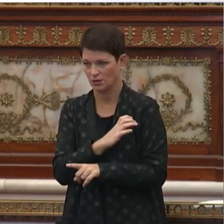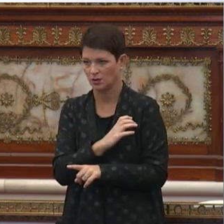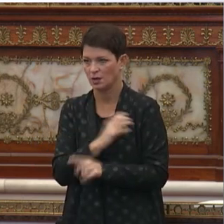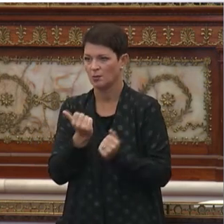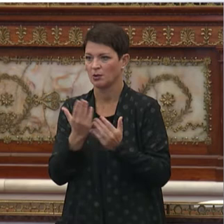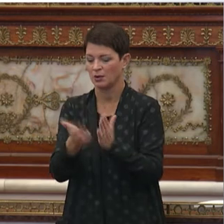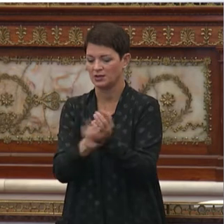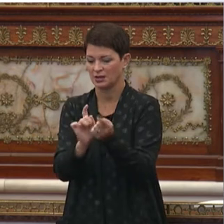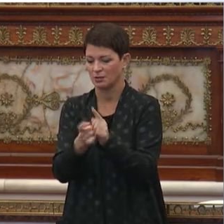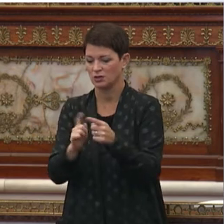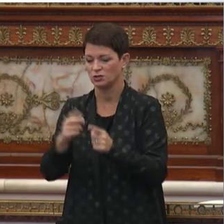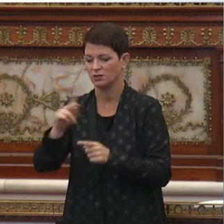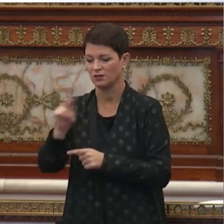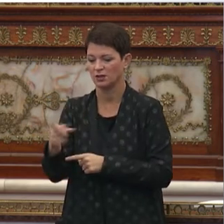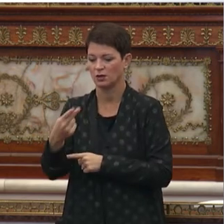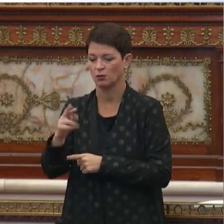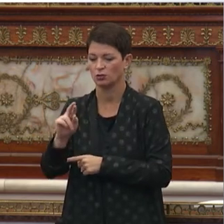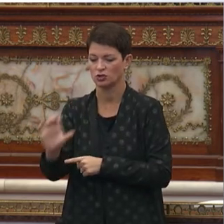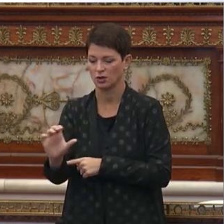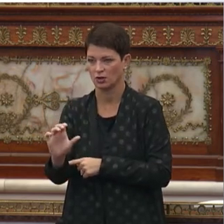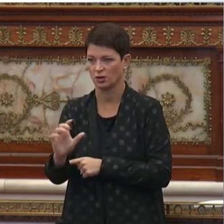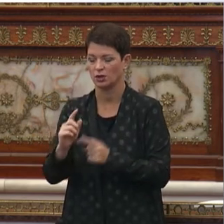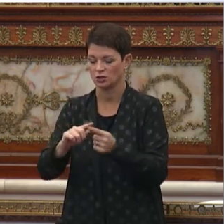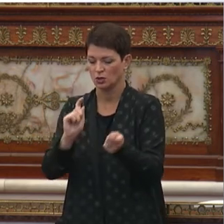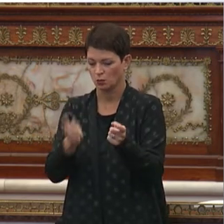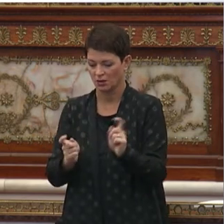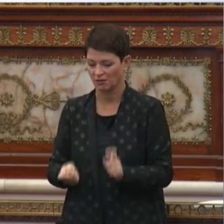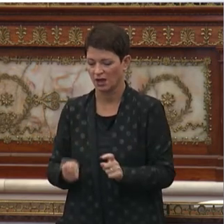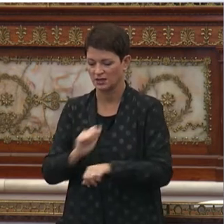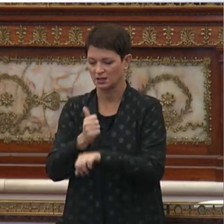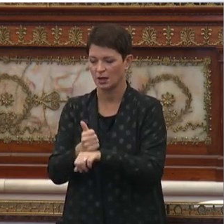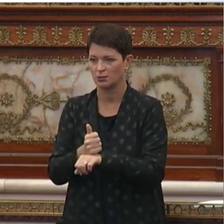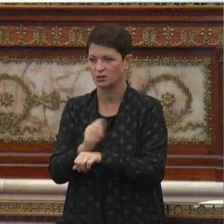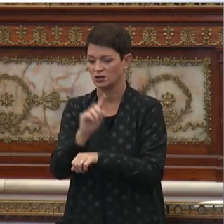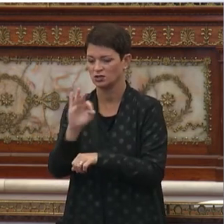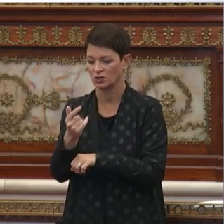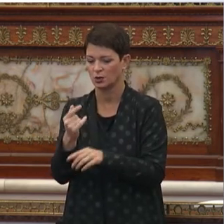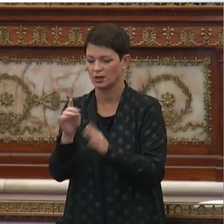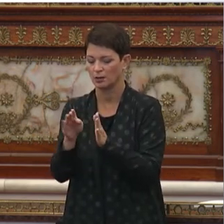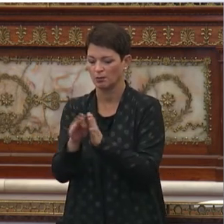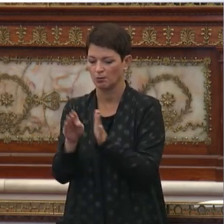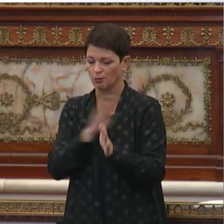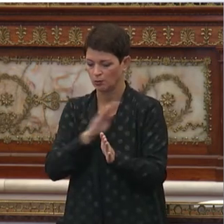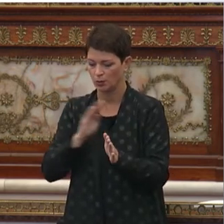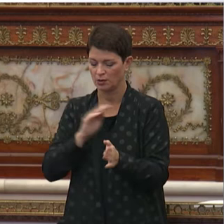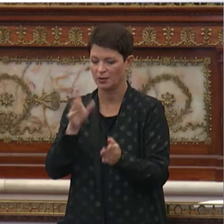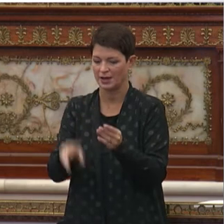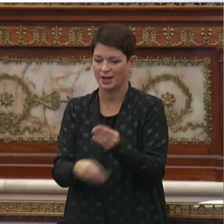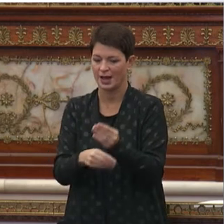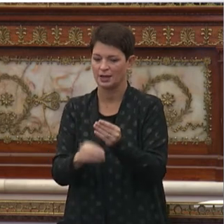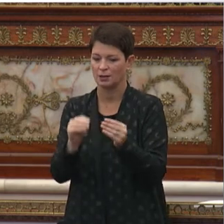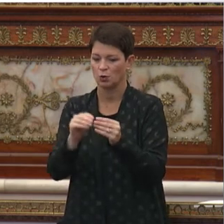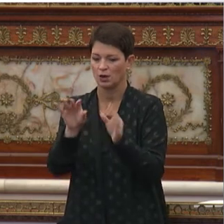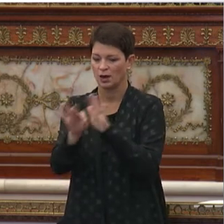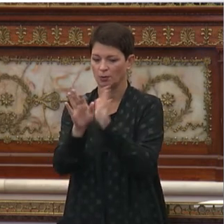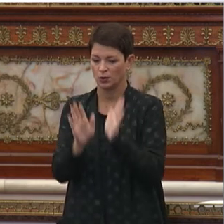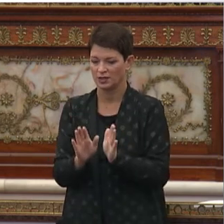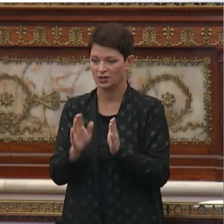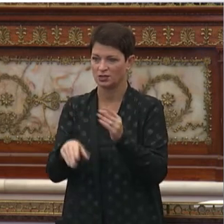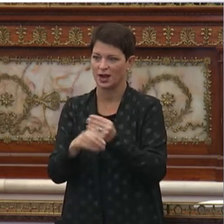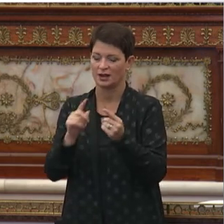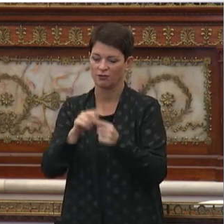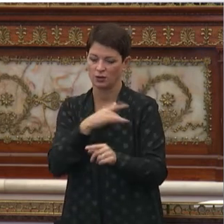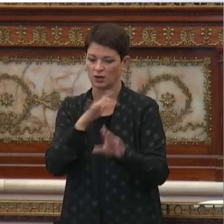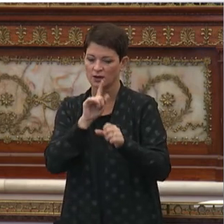proposing an amendment to the Philadelphia Home Rule Charter to revise the composition of the Zoning Board of Adjustment by increasing the number of appointees, providing for confirmation